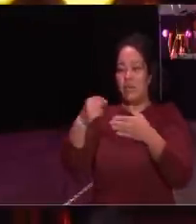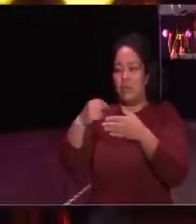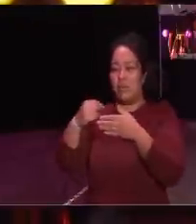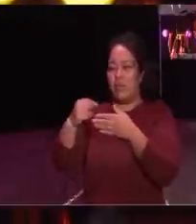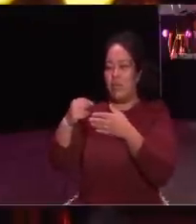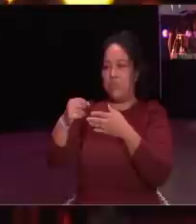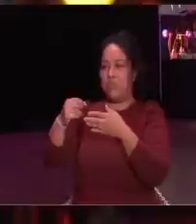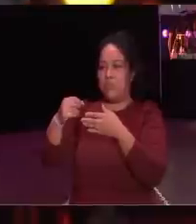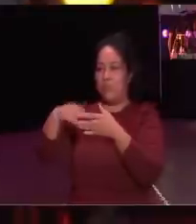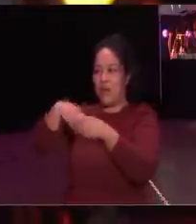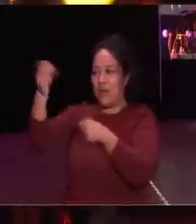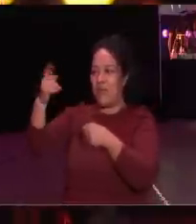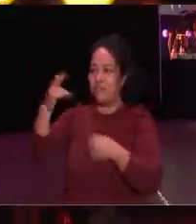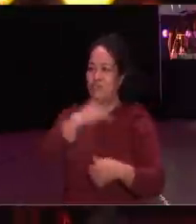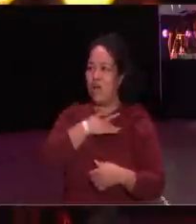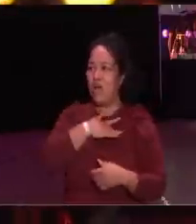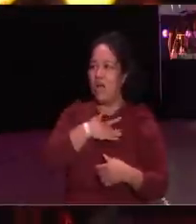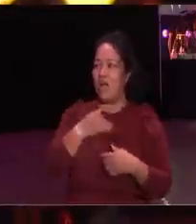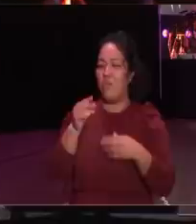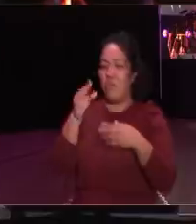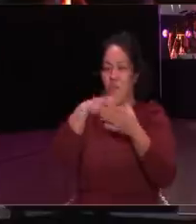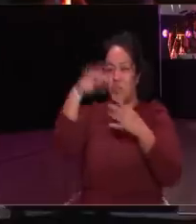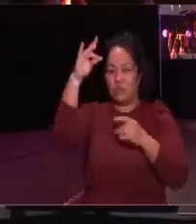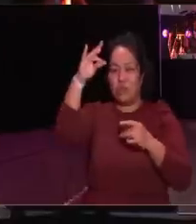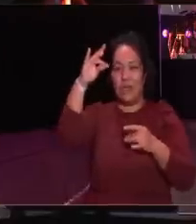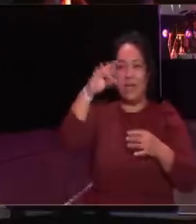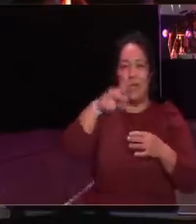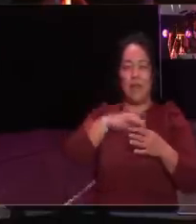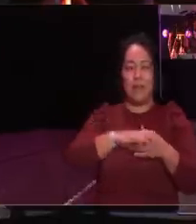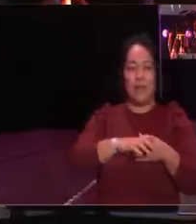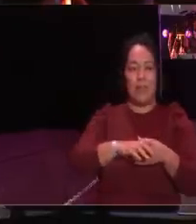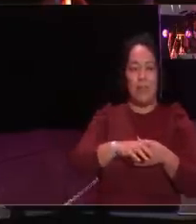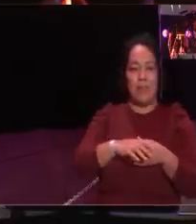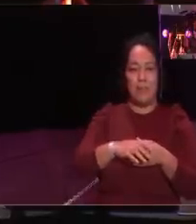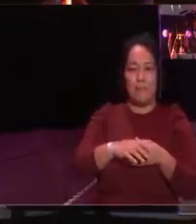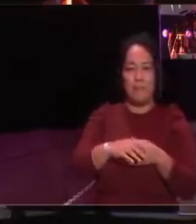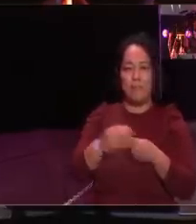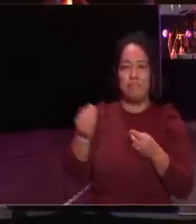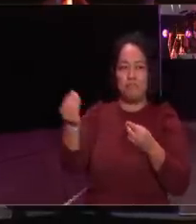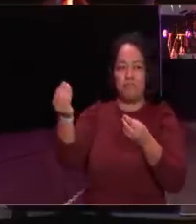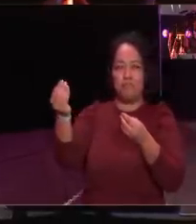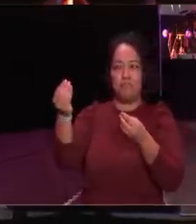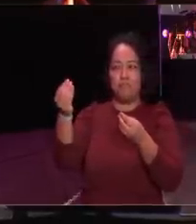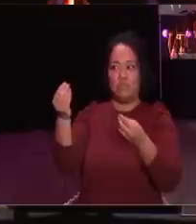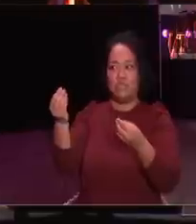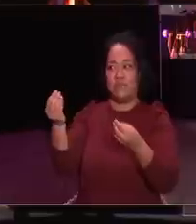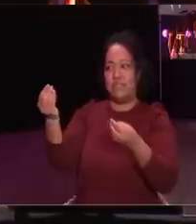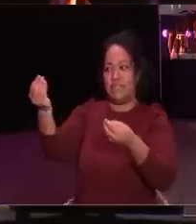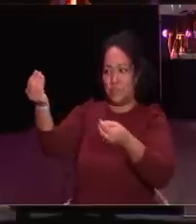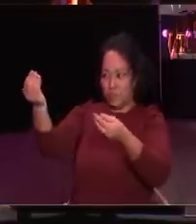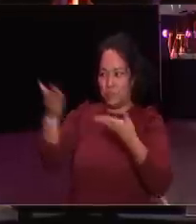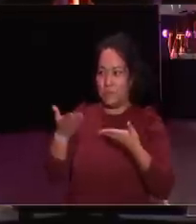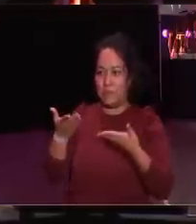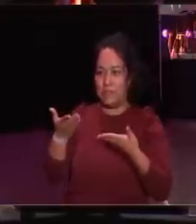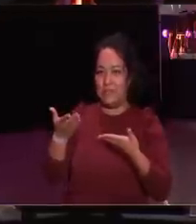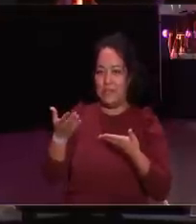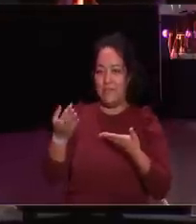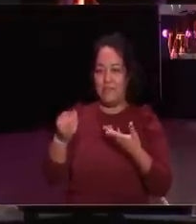Santo. Porque se le daba más énfasis al poder transformador del